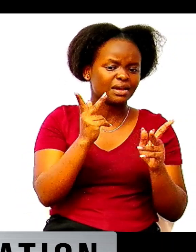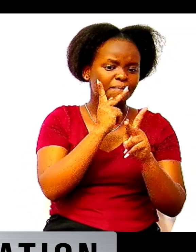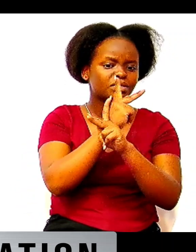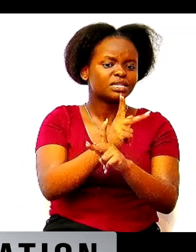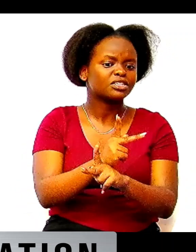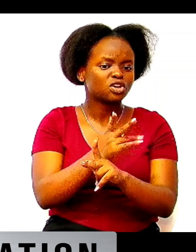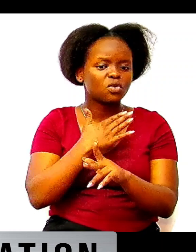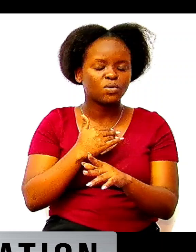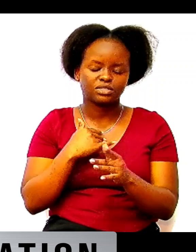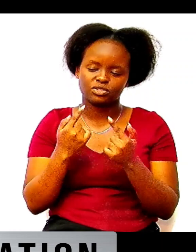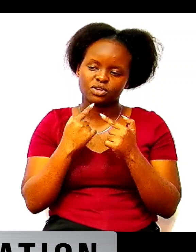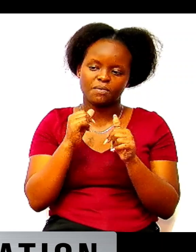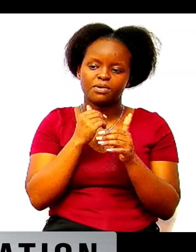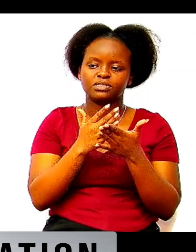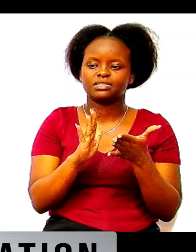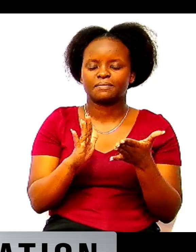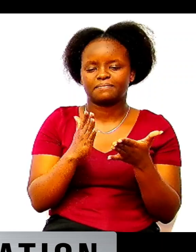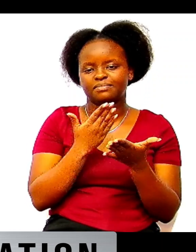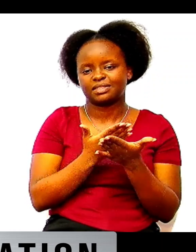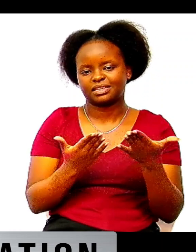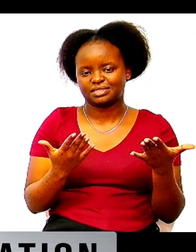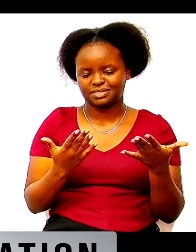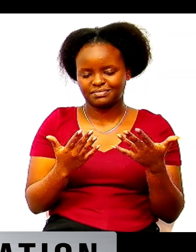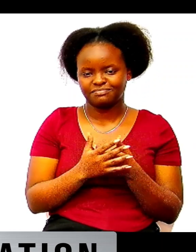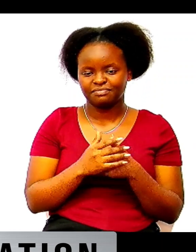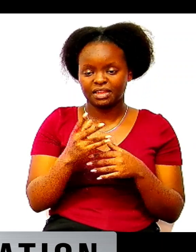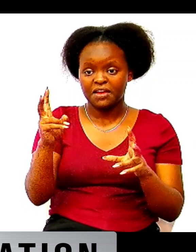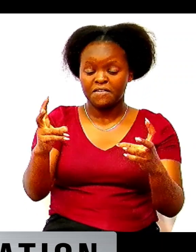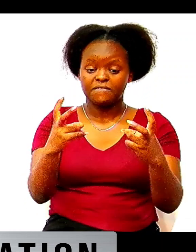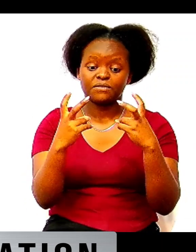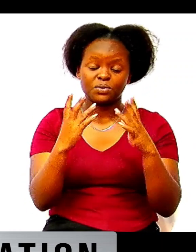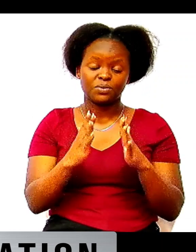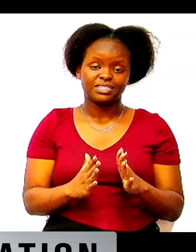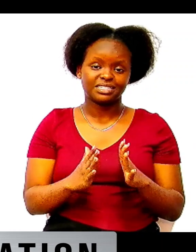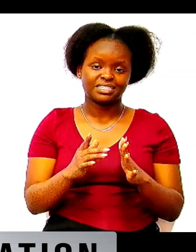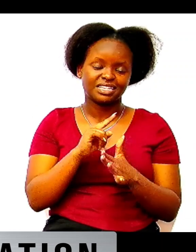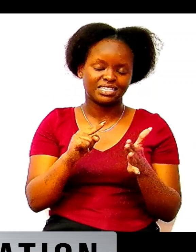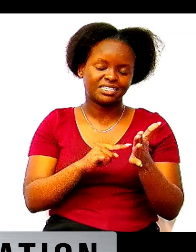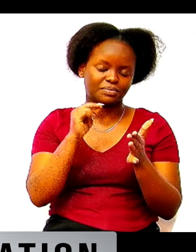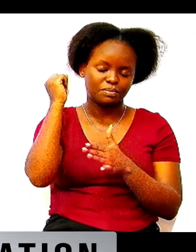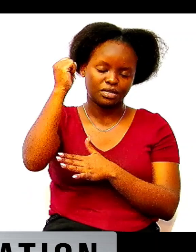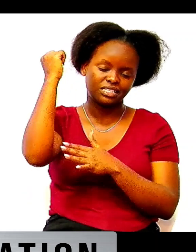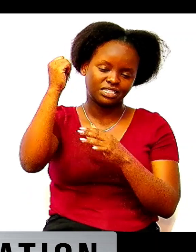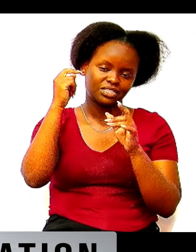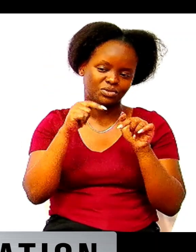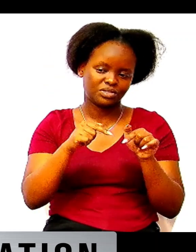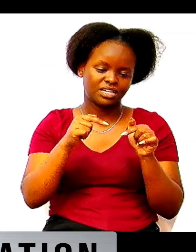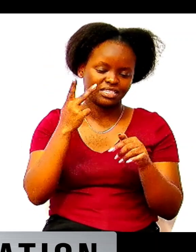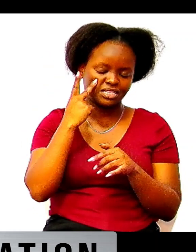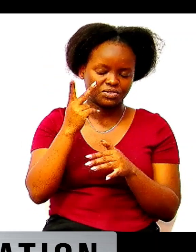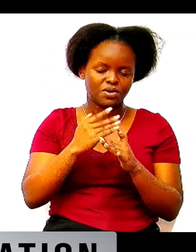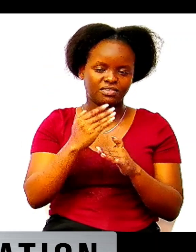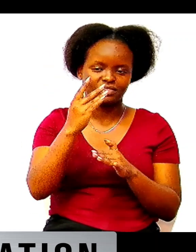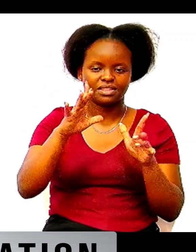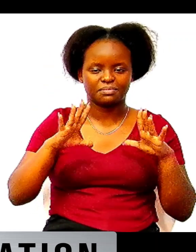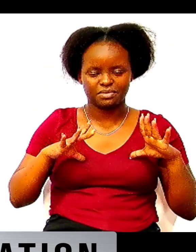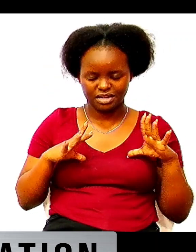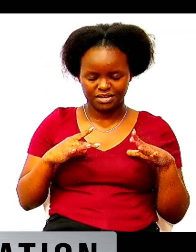about some of those things coming up. Viewers, this is Politics Today. See you after the break.